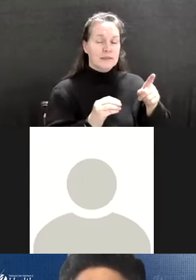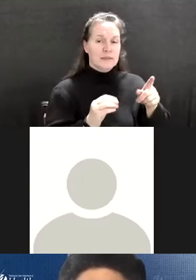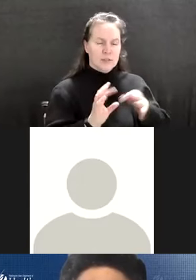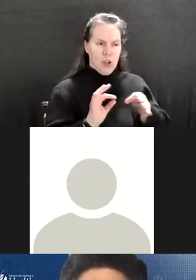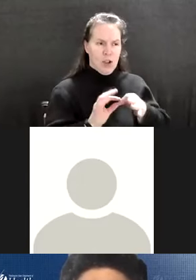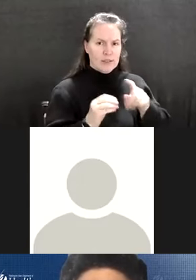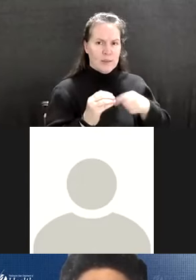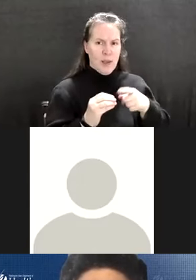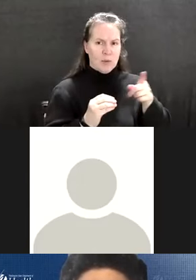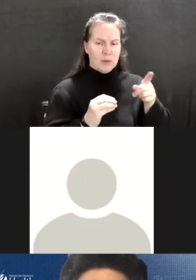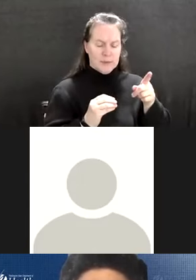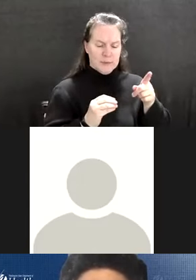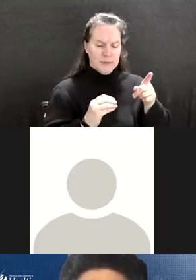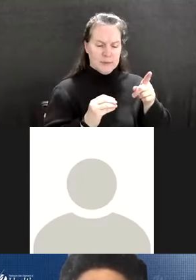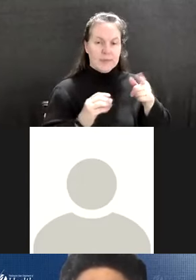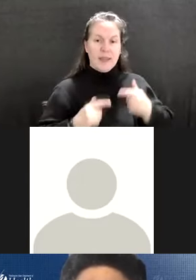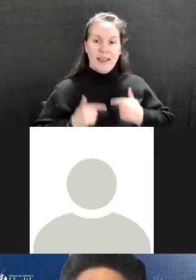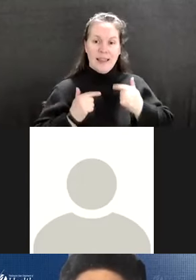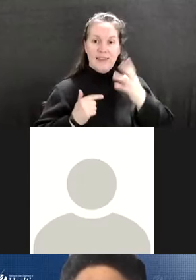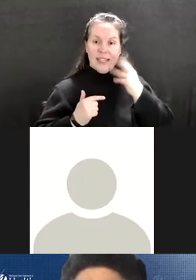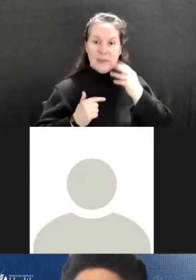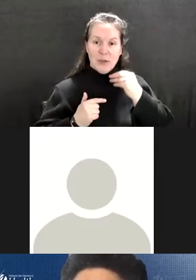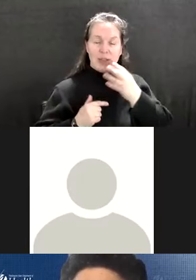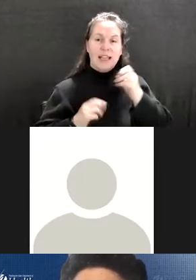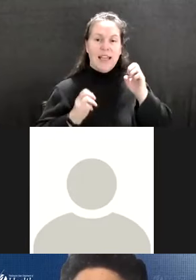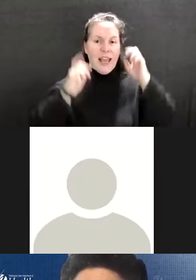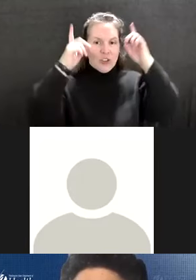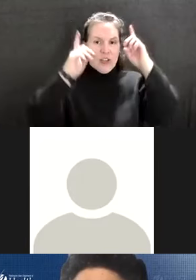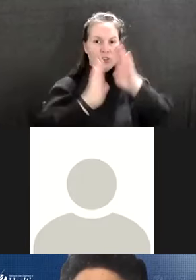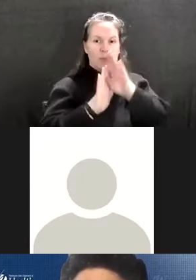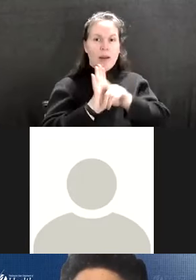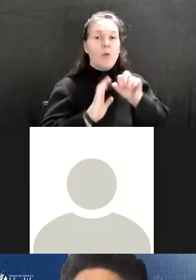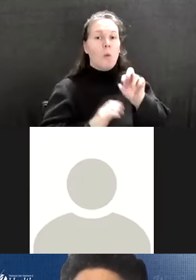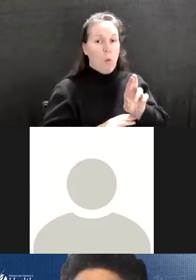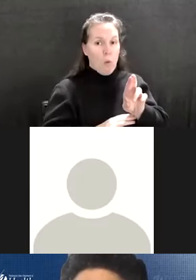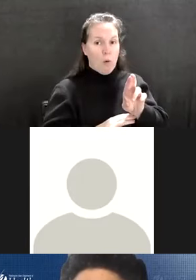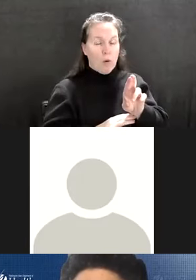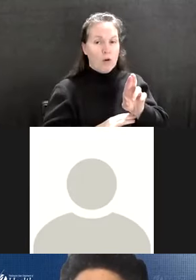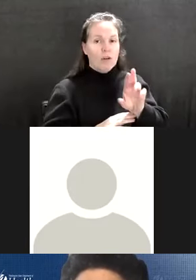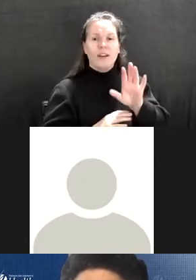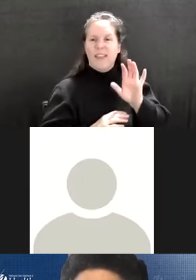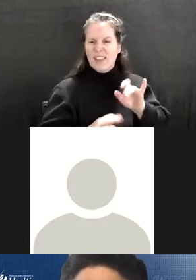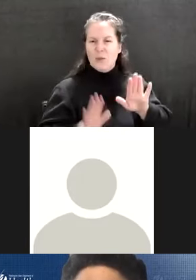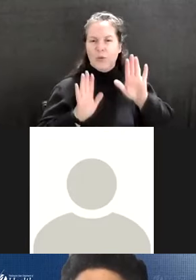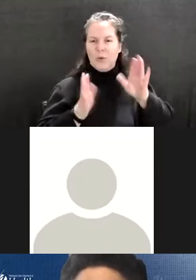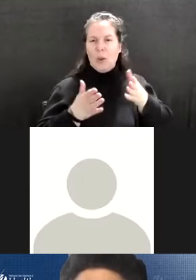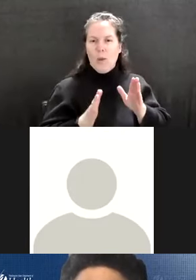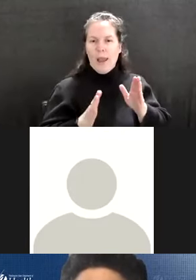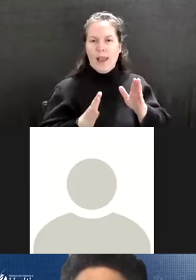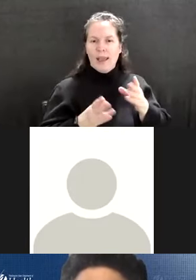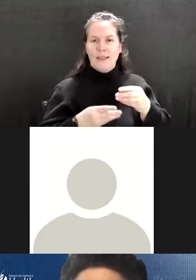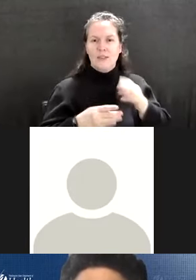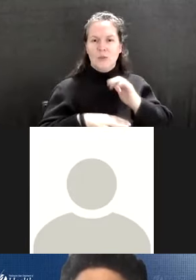about lived experience, educational background, or is a great way to frame that. It gives you